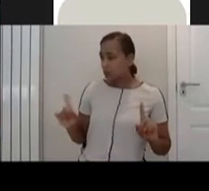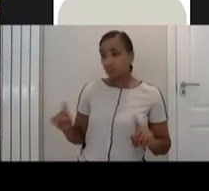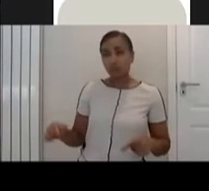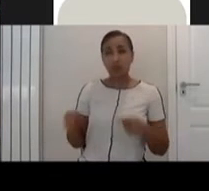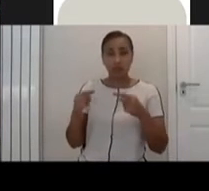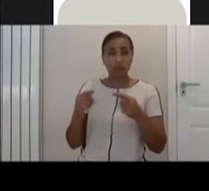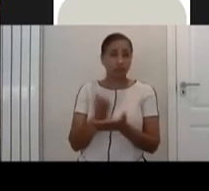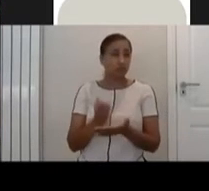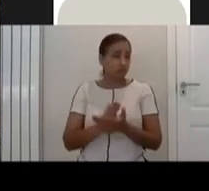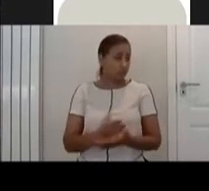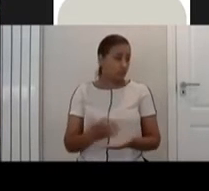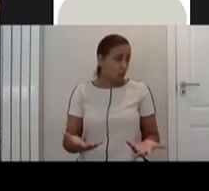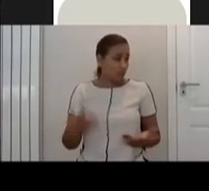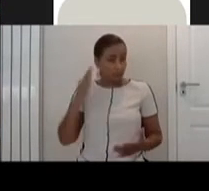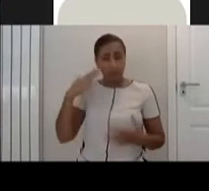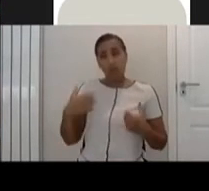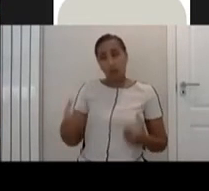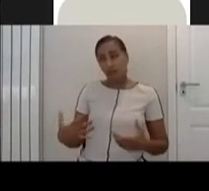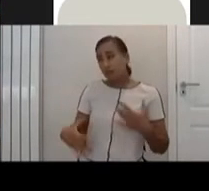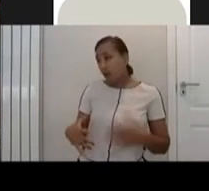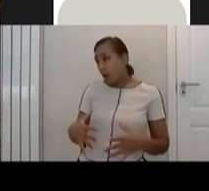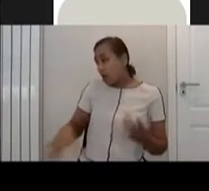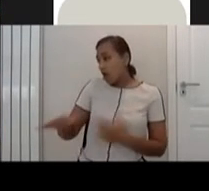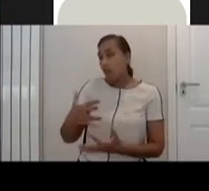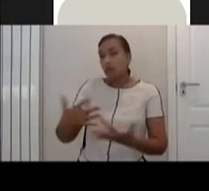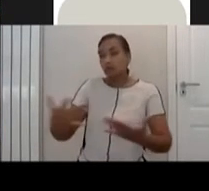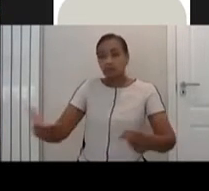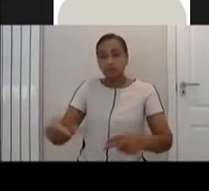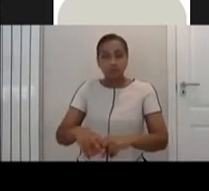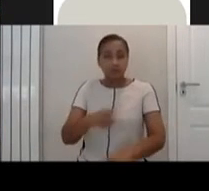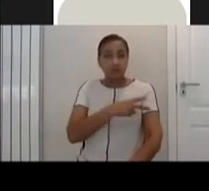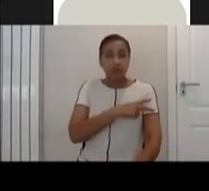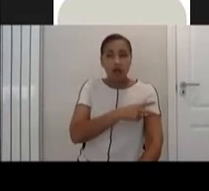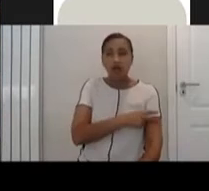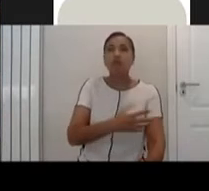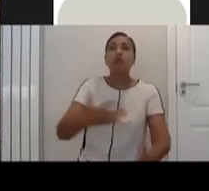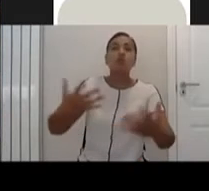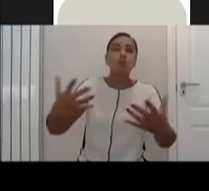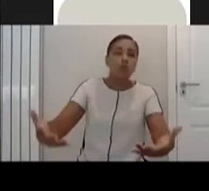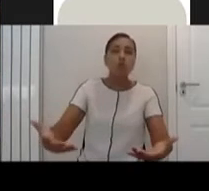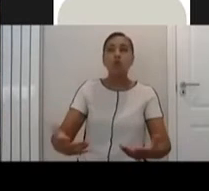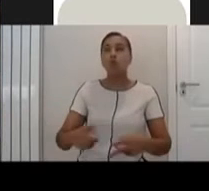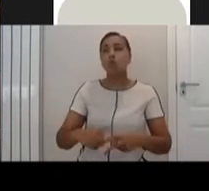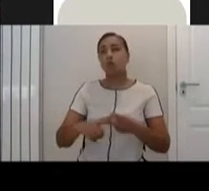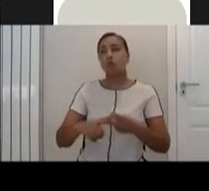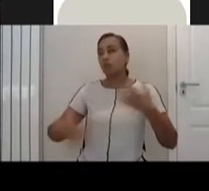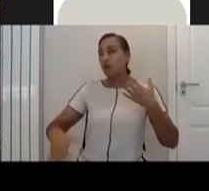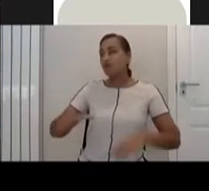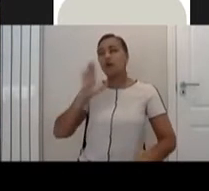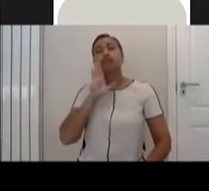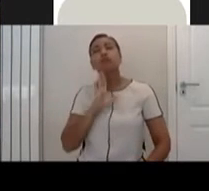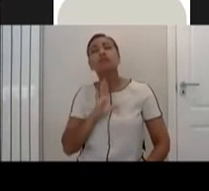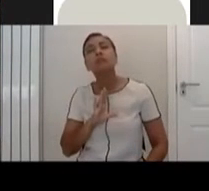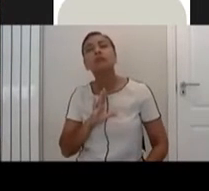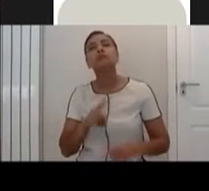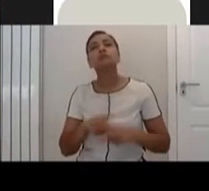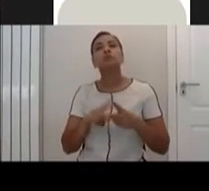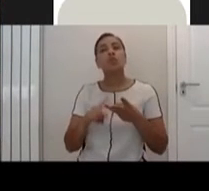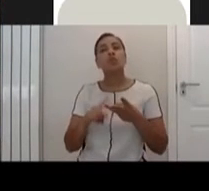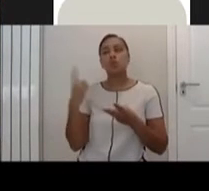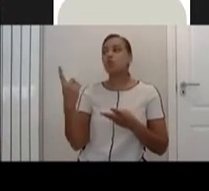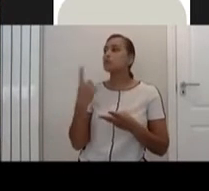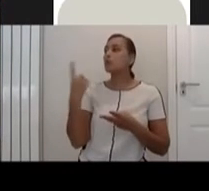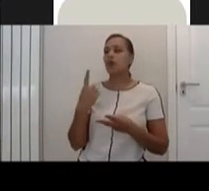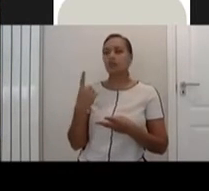everybody's mental health, actually, whether you're staff working or you've, suffered bereavement, or indeed, I think somebody's mentioned on the